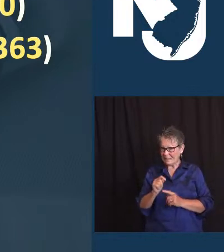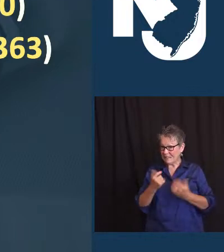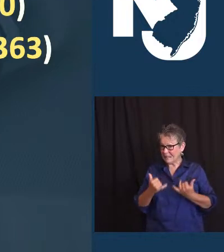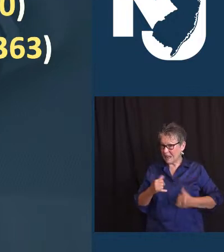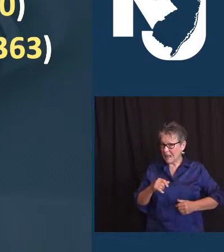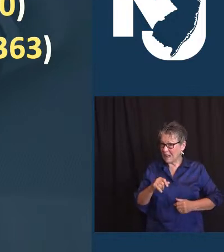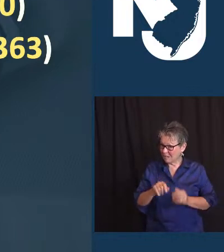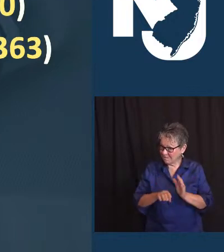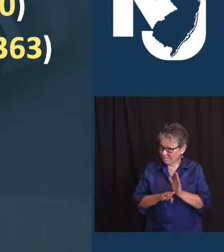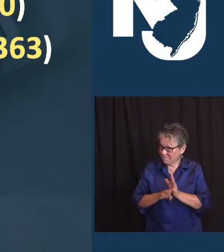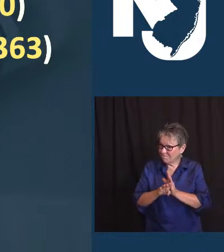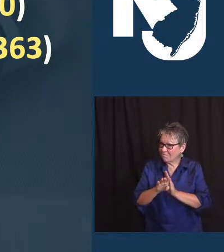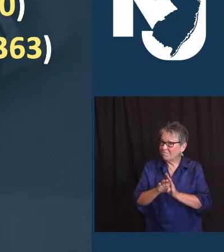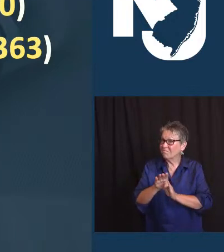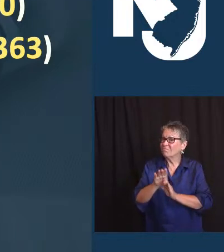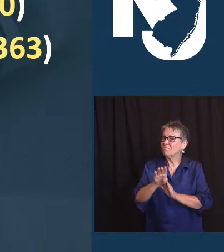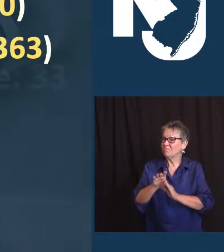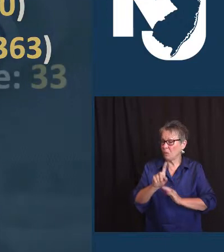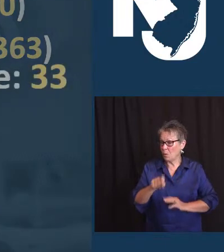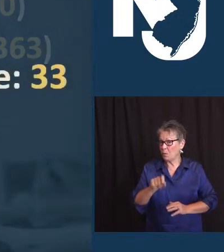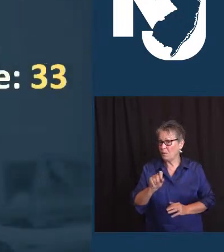recent experience at 1.44.